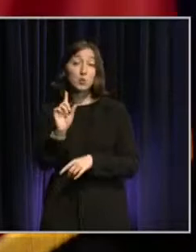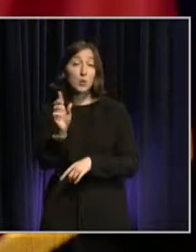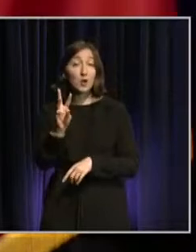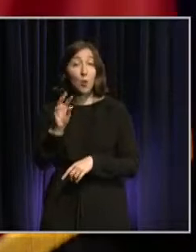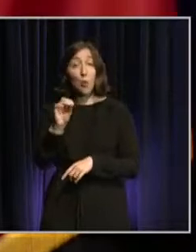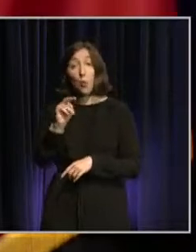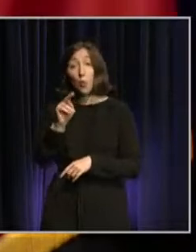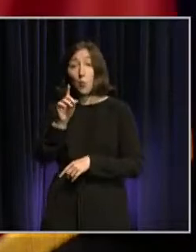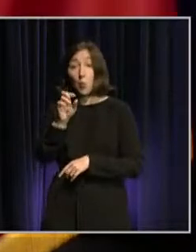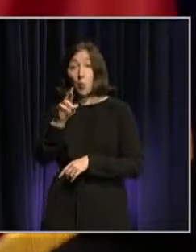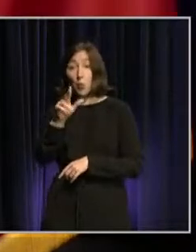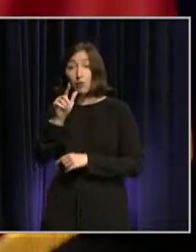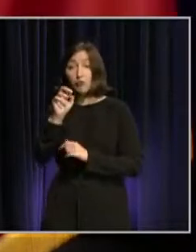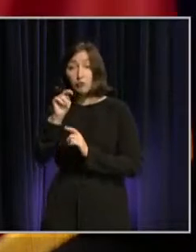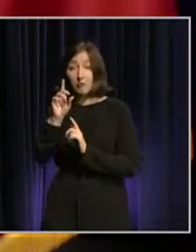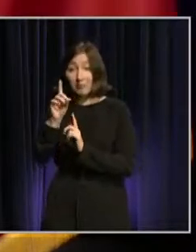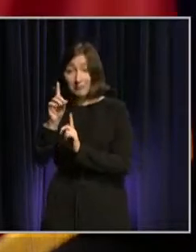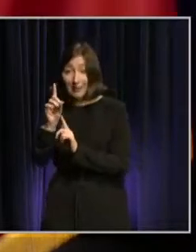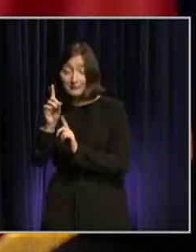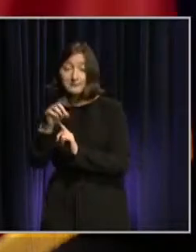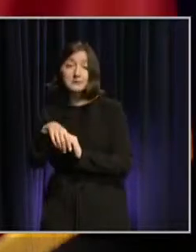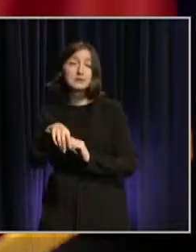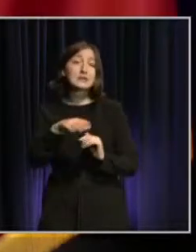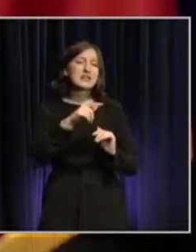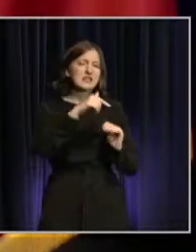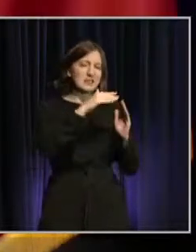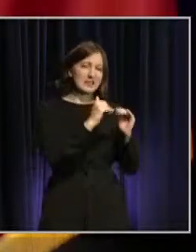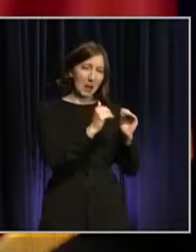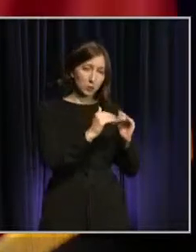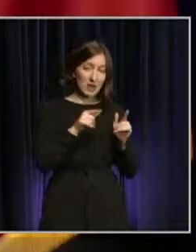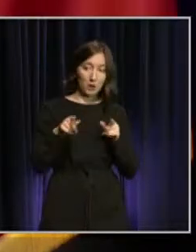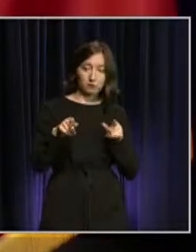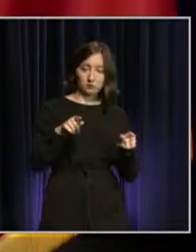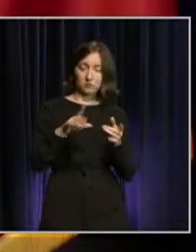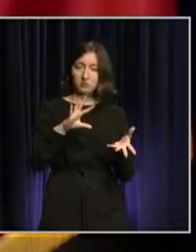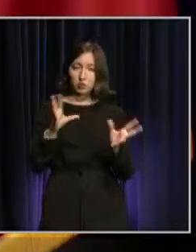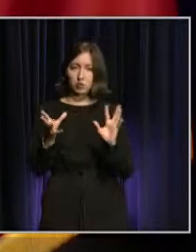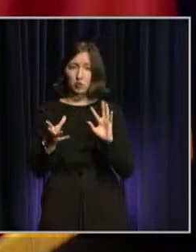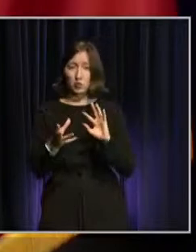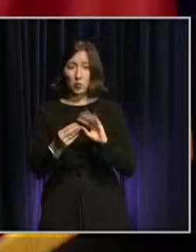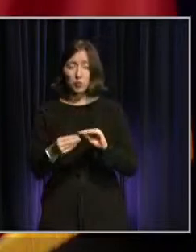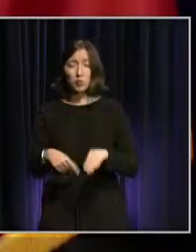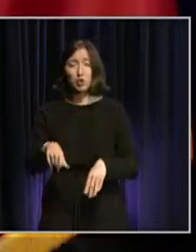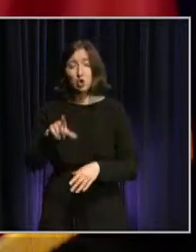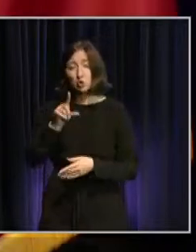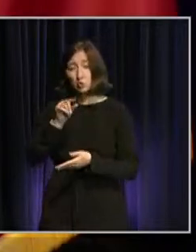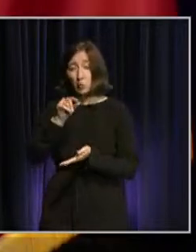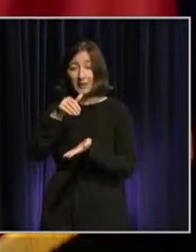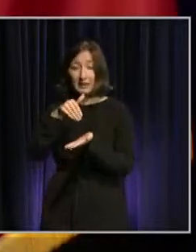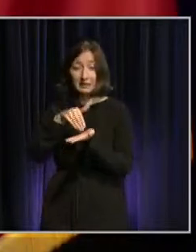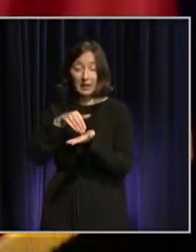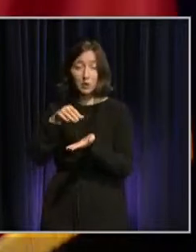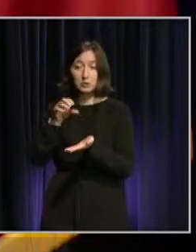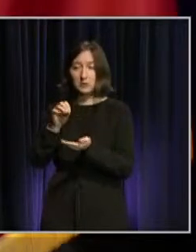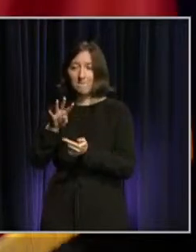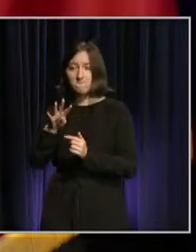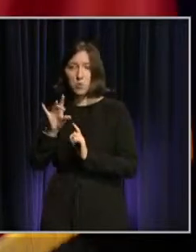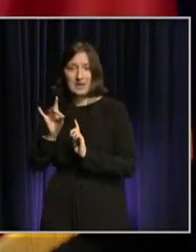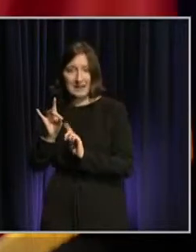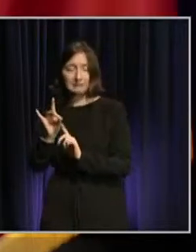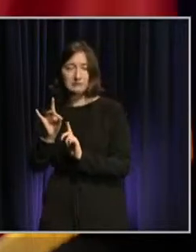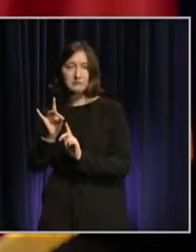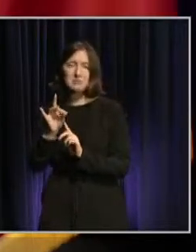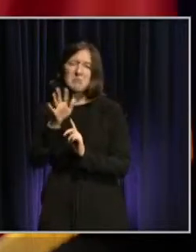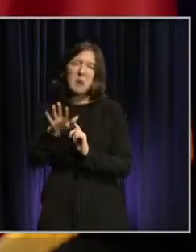downtown. That brings us up a total now to 220,048, about half of all the vaccinations that have been done in